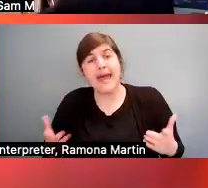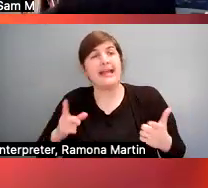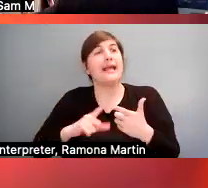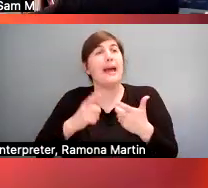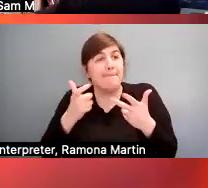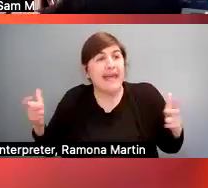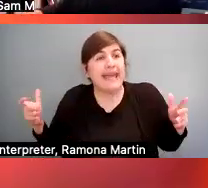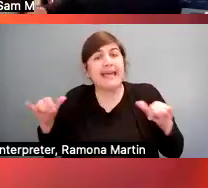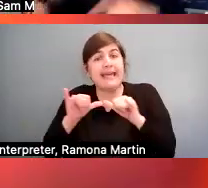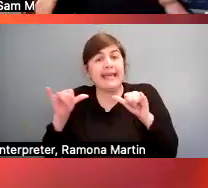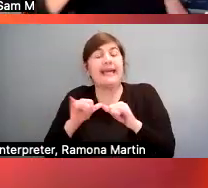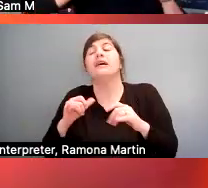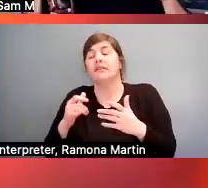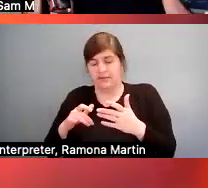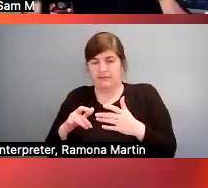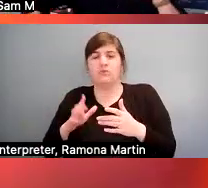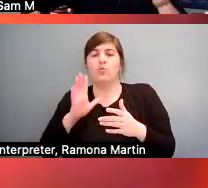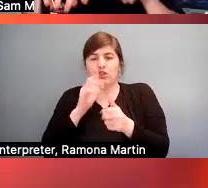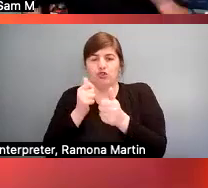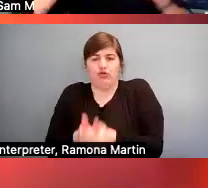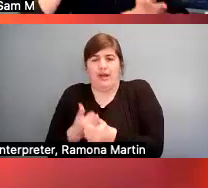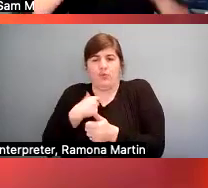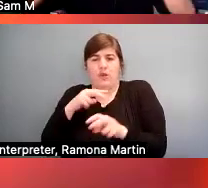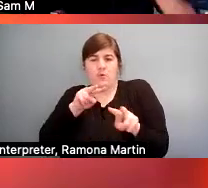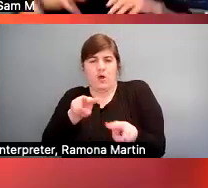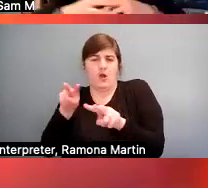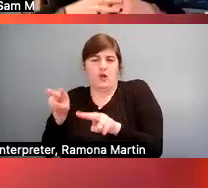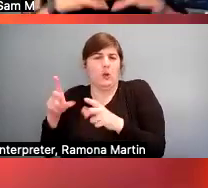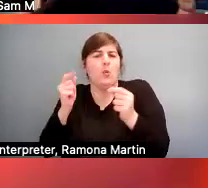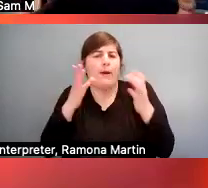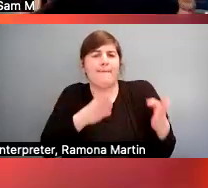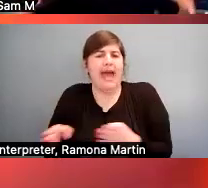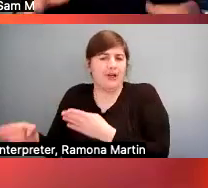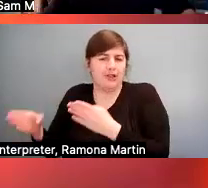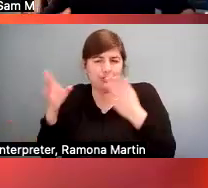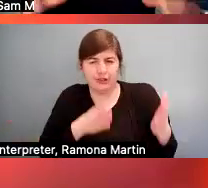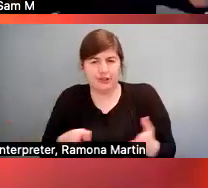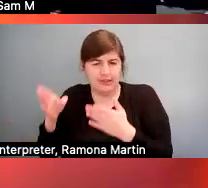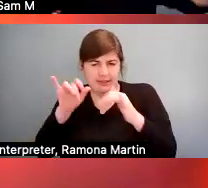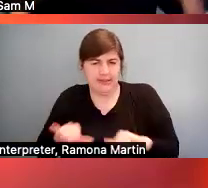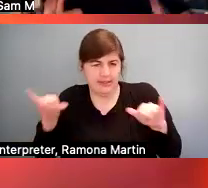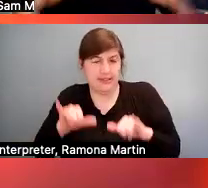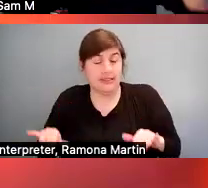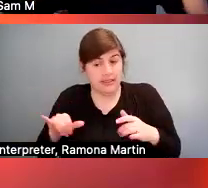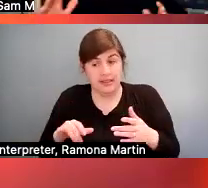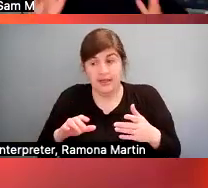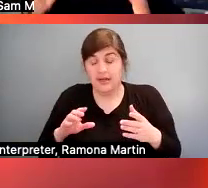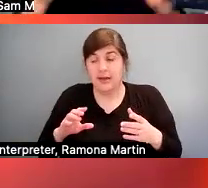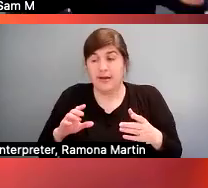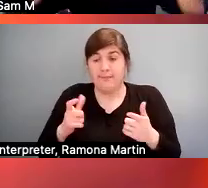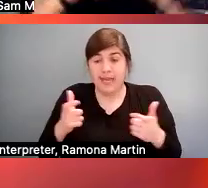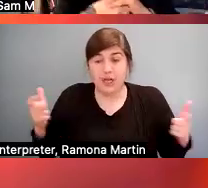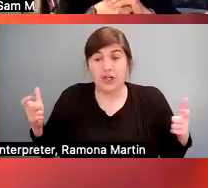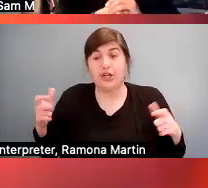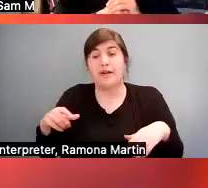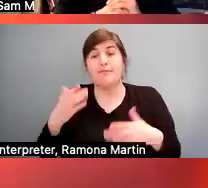track those over time. So we look for patterns in how the earthquakes are they getting bigger? Are the earthquakes getting shallower, meaning the magma